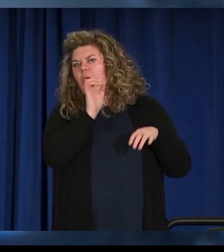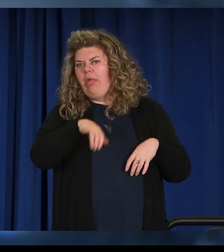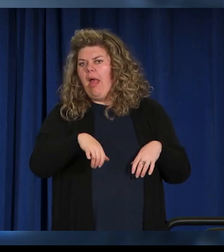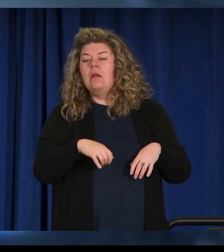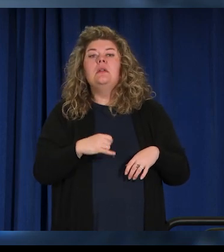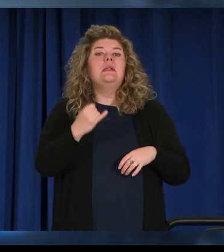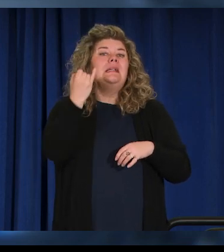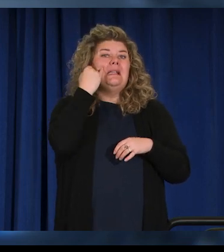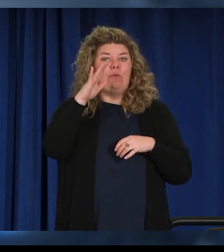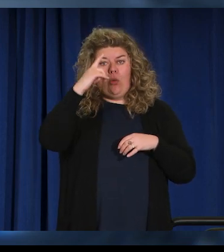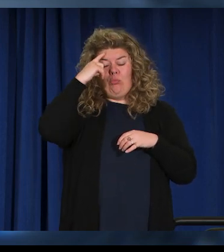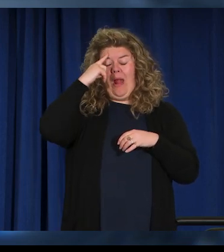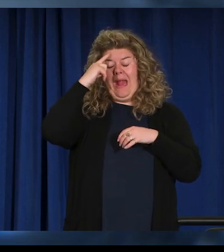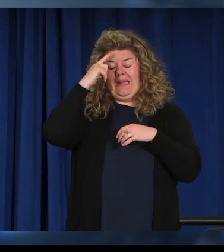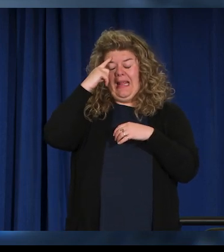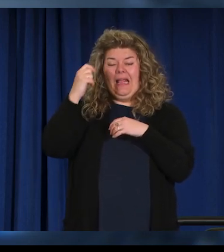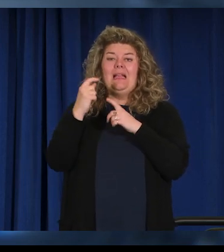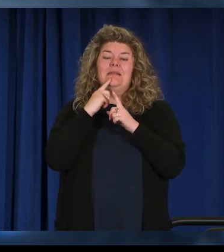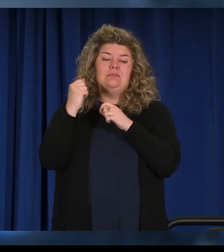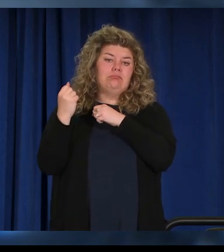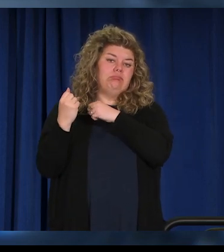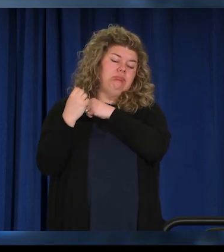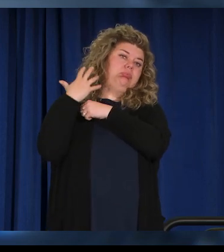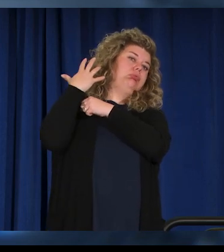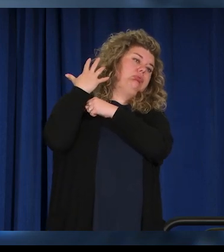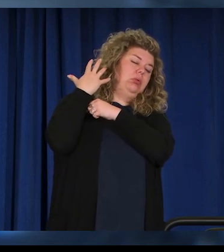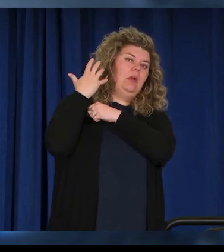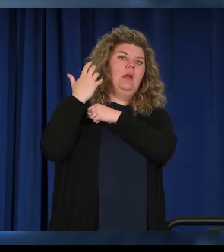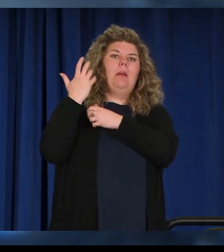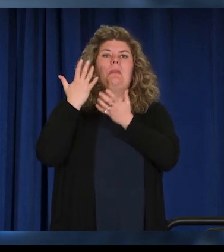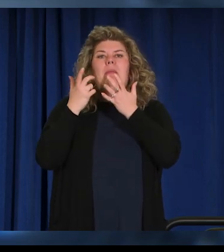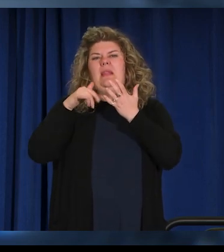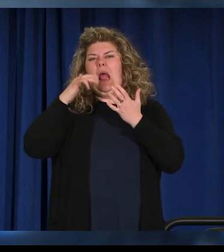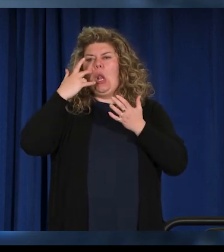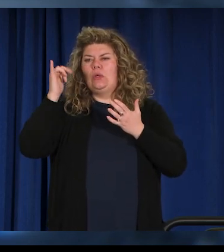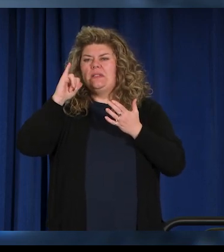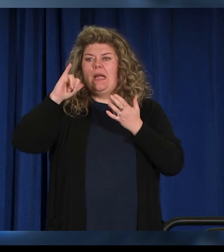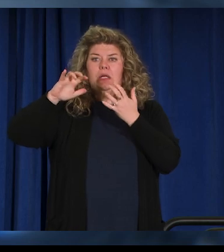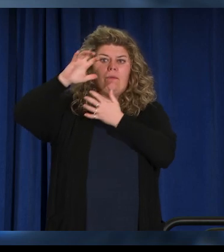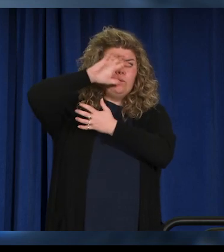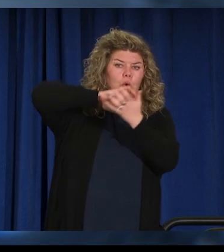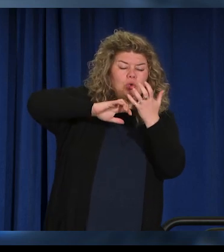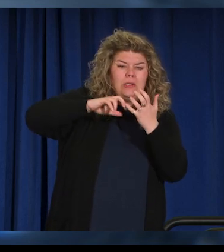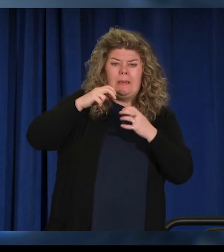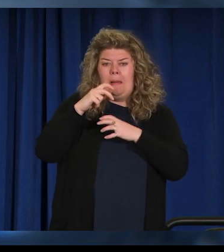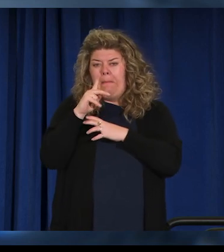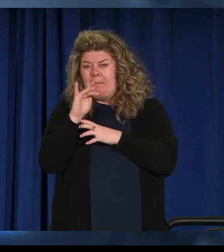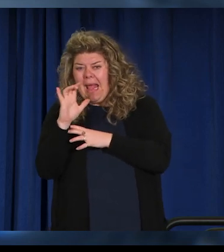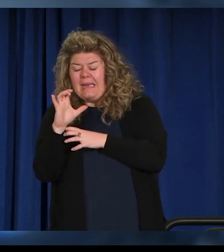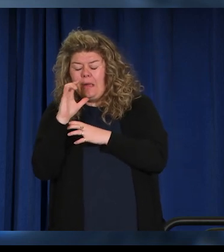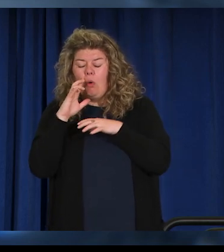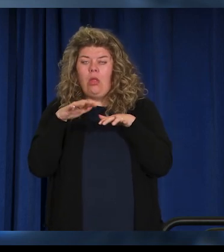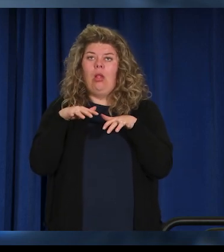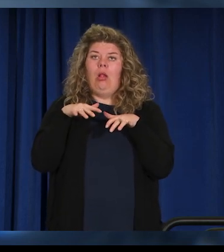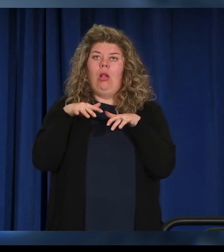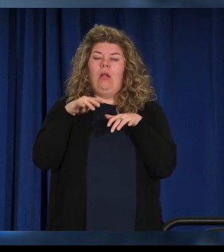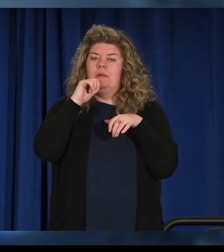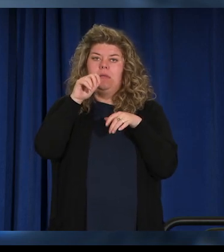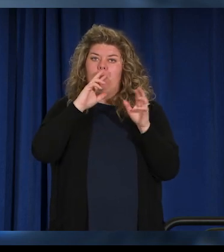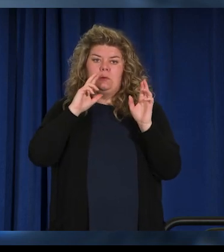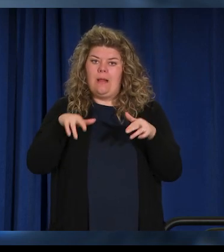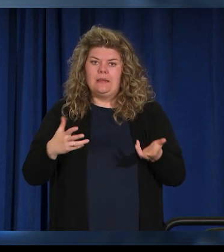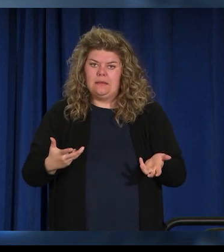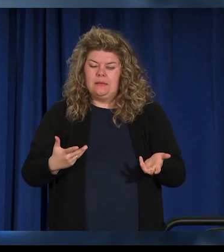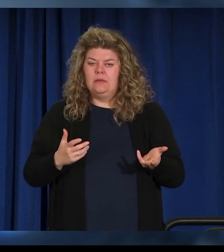is flooded by one or more inputs. This can look like confusion, panic, or unresponsiveness. We may be less able